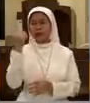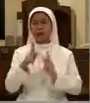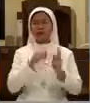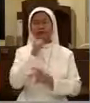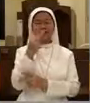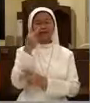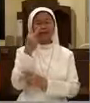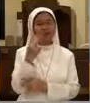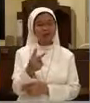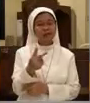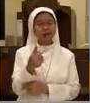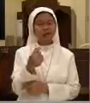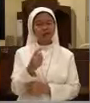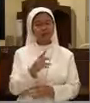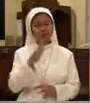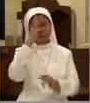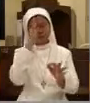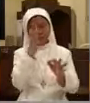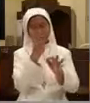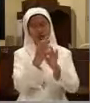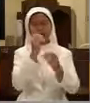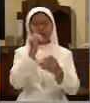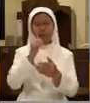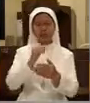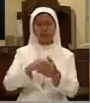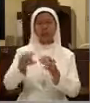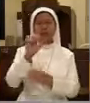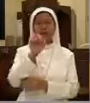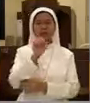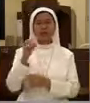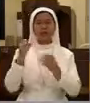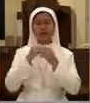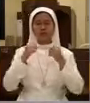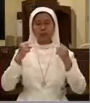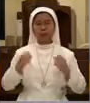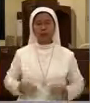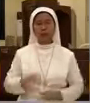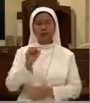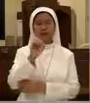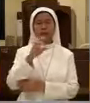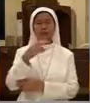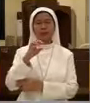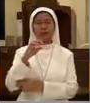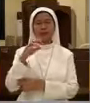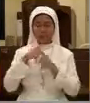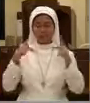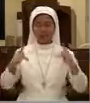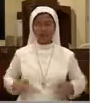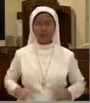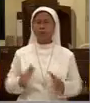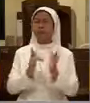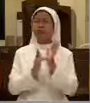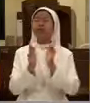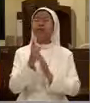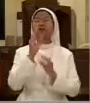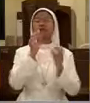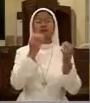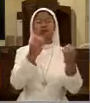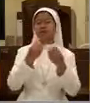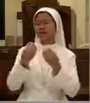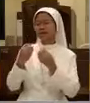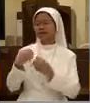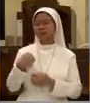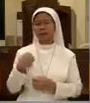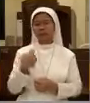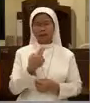temple officials, in the scribes, in the Pharisees. Jesus is teaching us